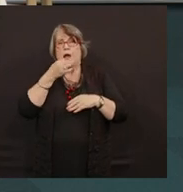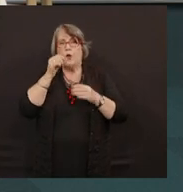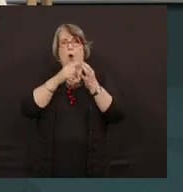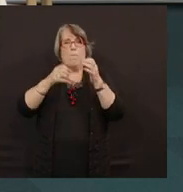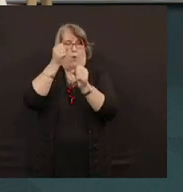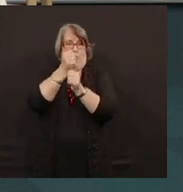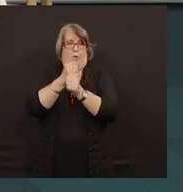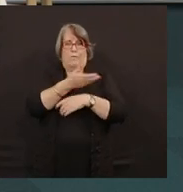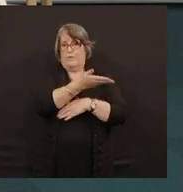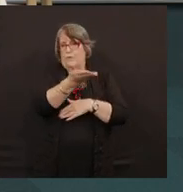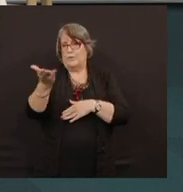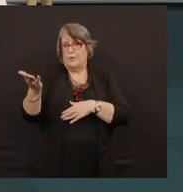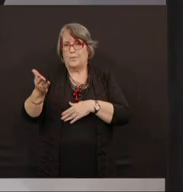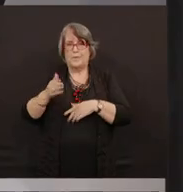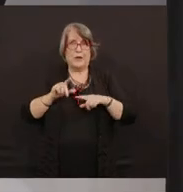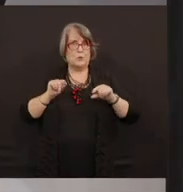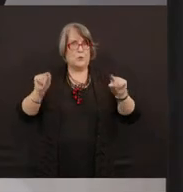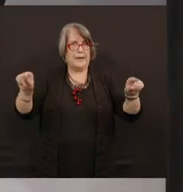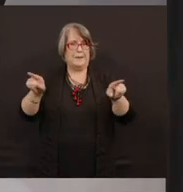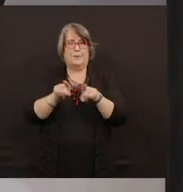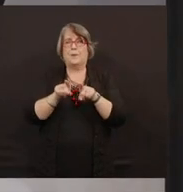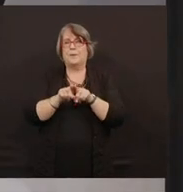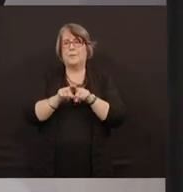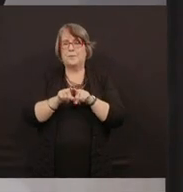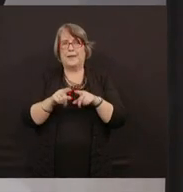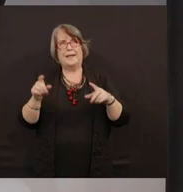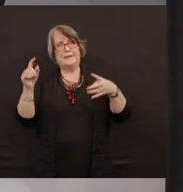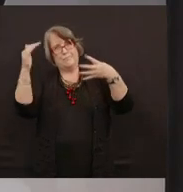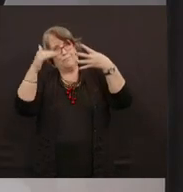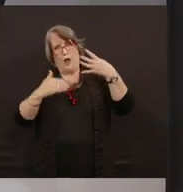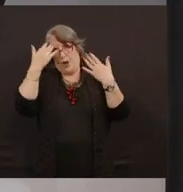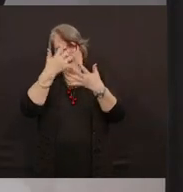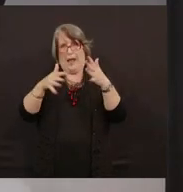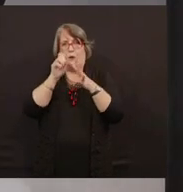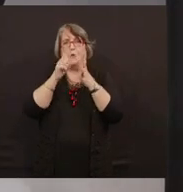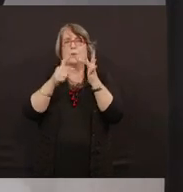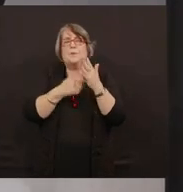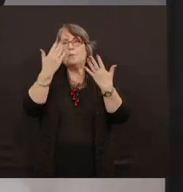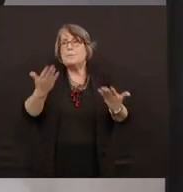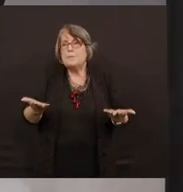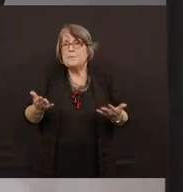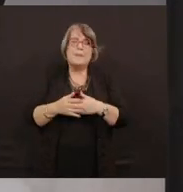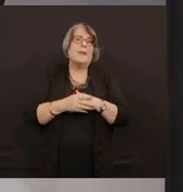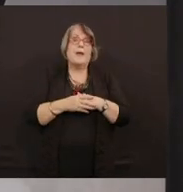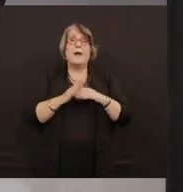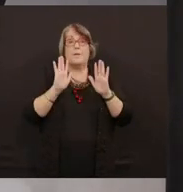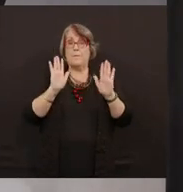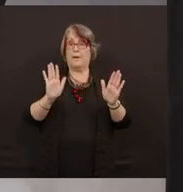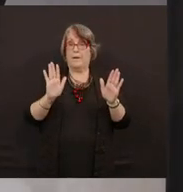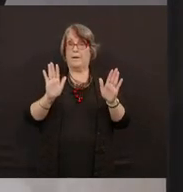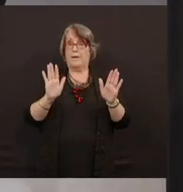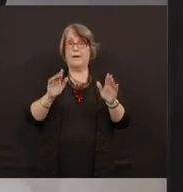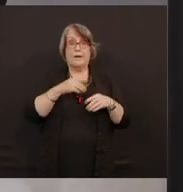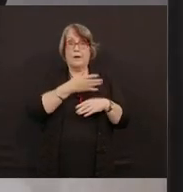blogging and a bit of tweeting. All these fancy things that I don't know how to do. But also,